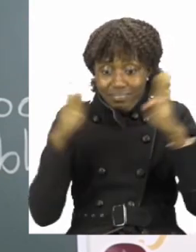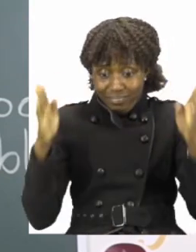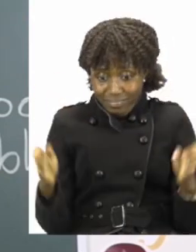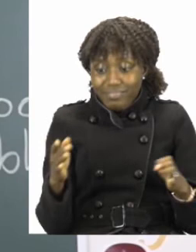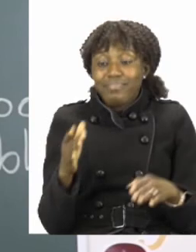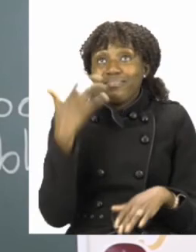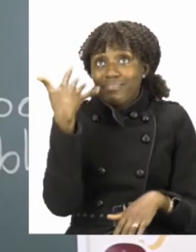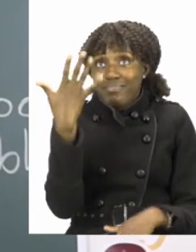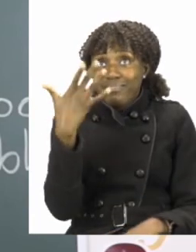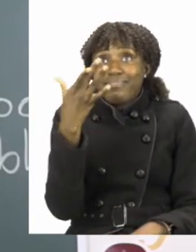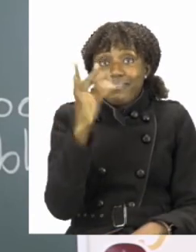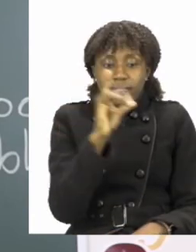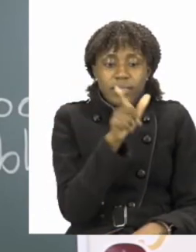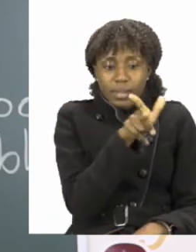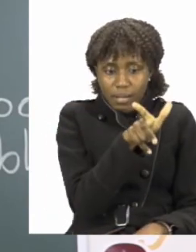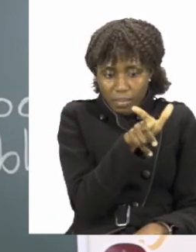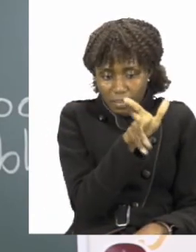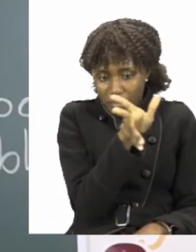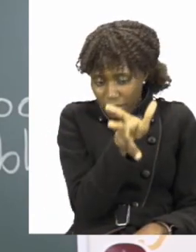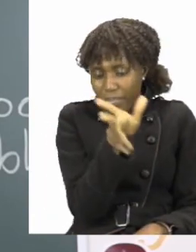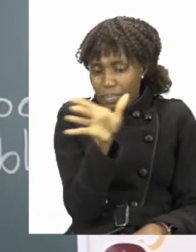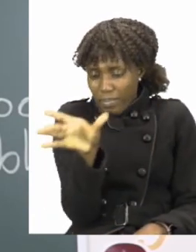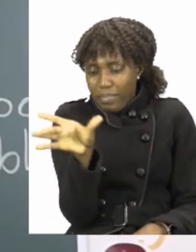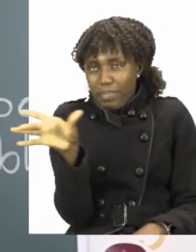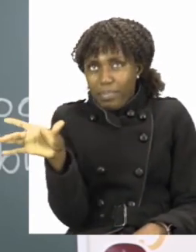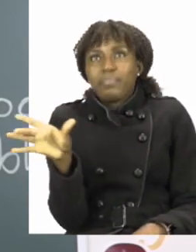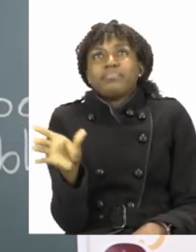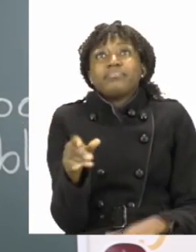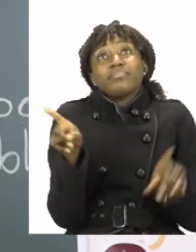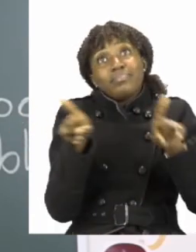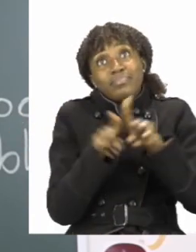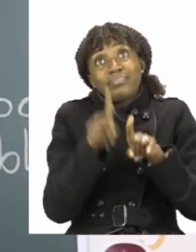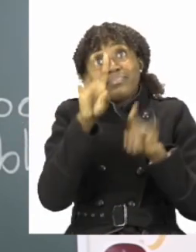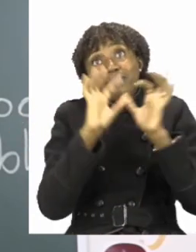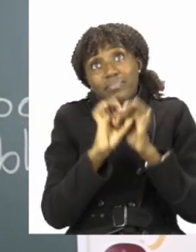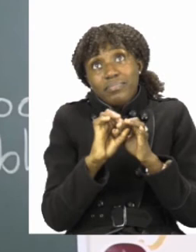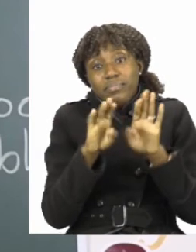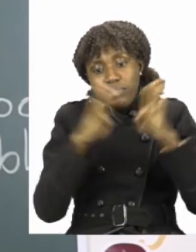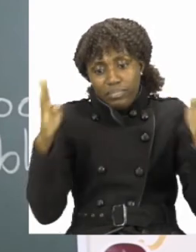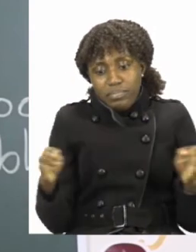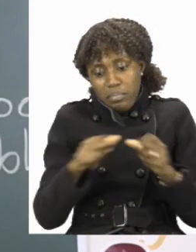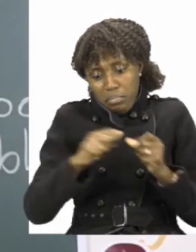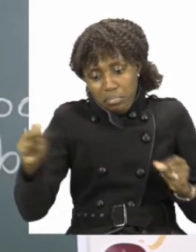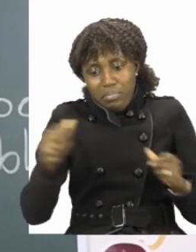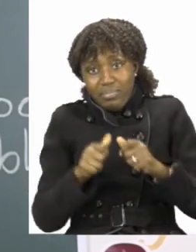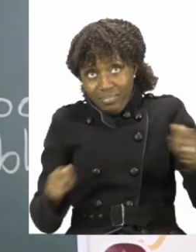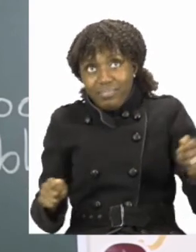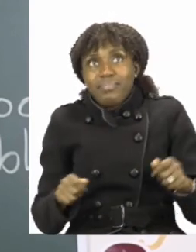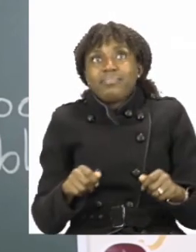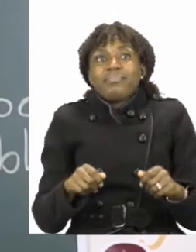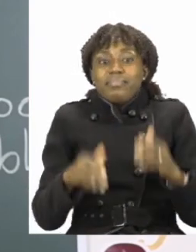8 handspans long. You have to measure the table at your house. And then after that, you can answer the